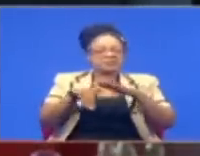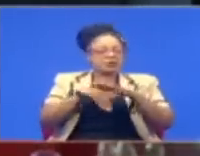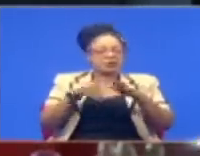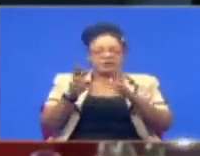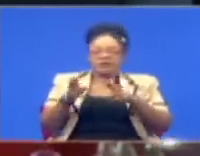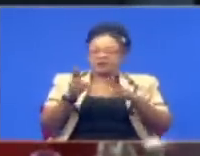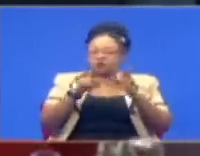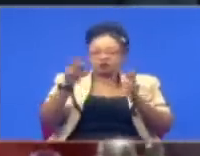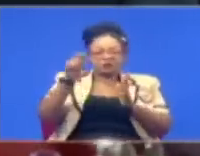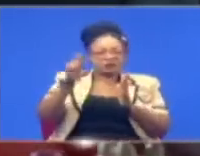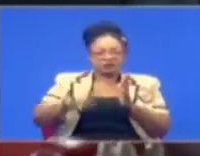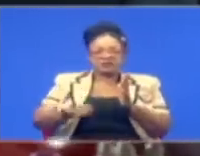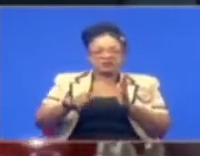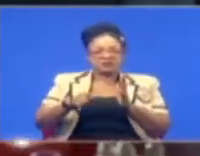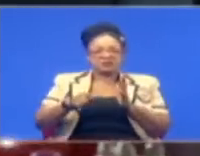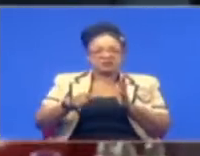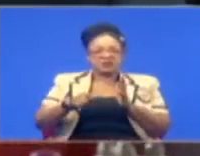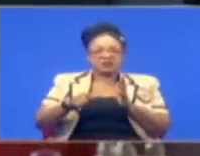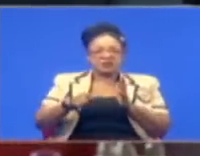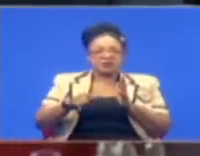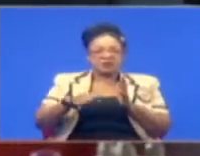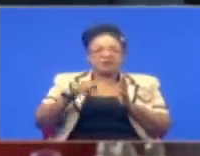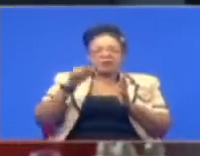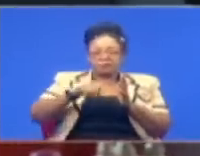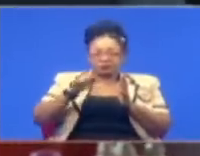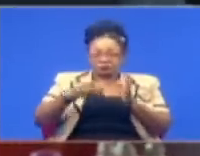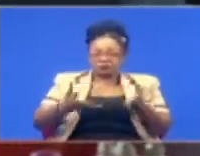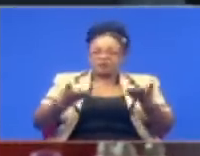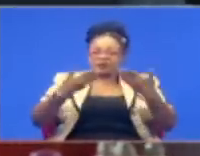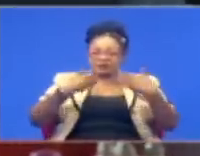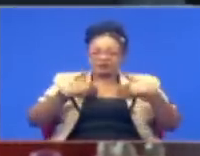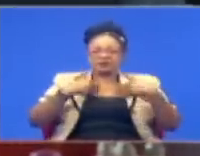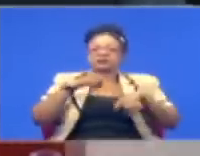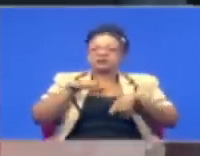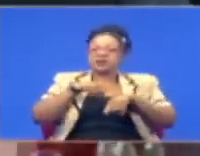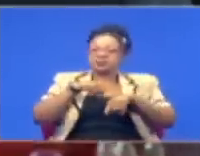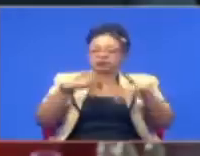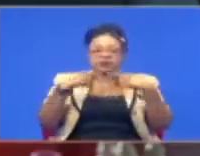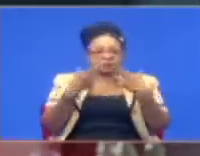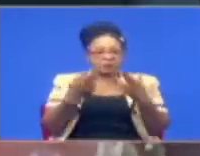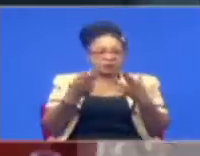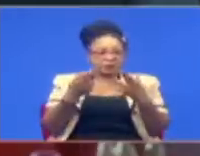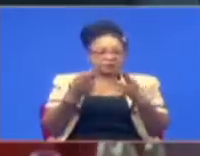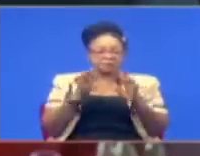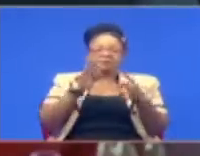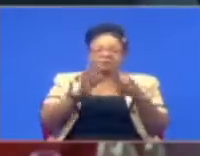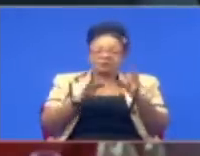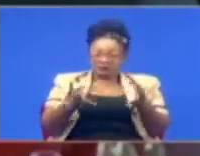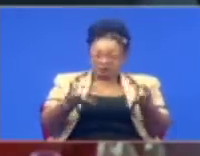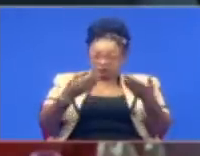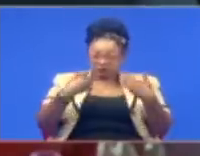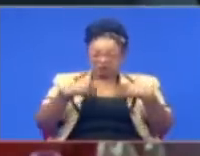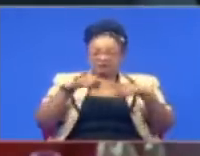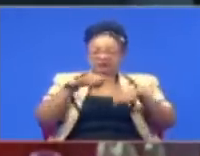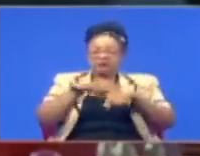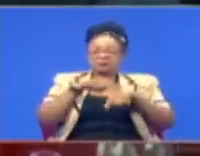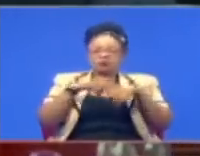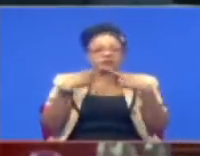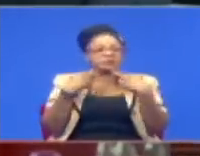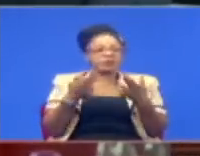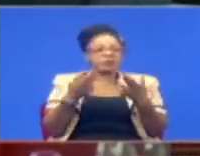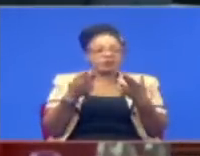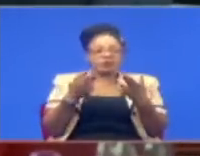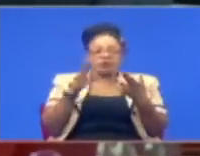justice, I would have been given corresponding time to respond. If I'm given corresponding time to respond of